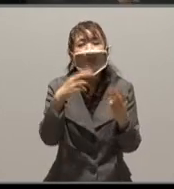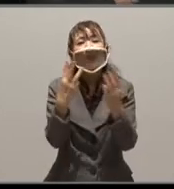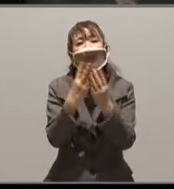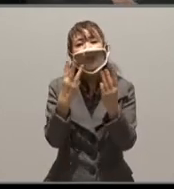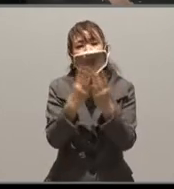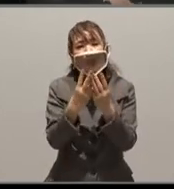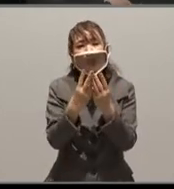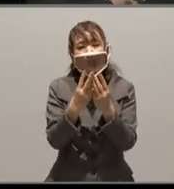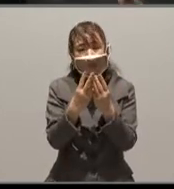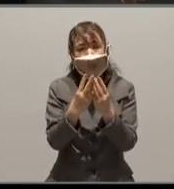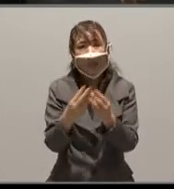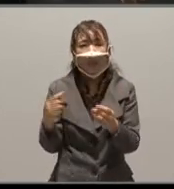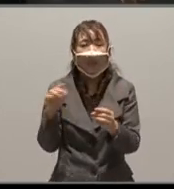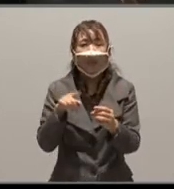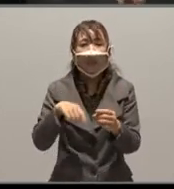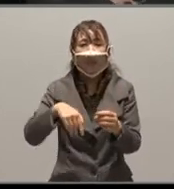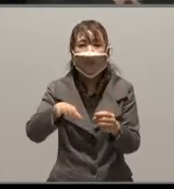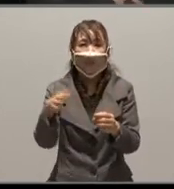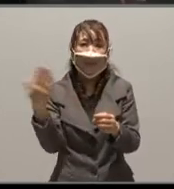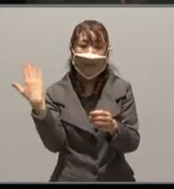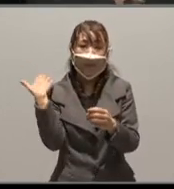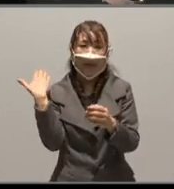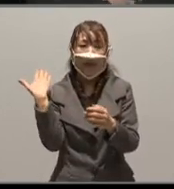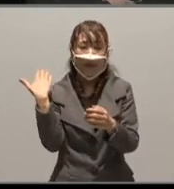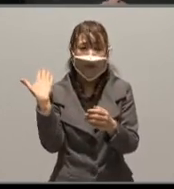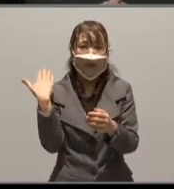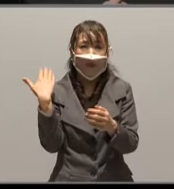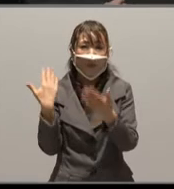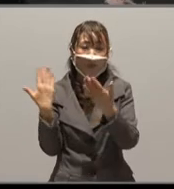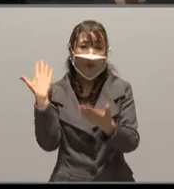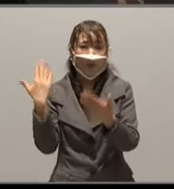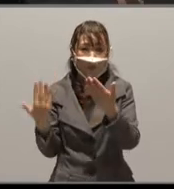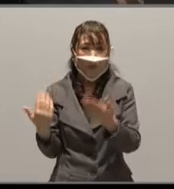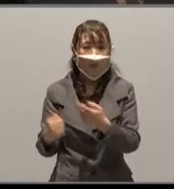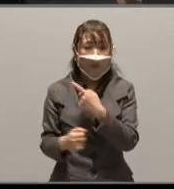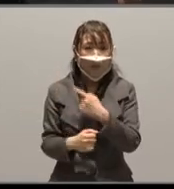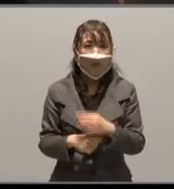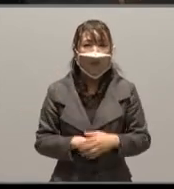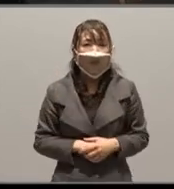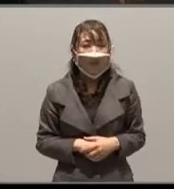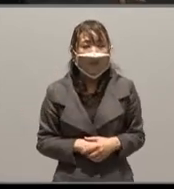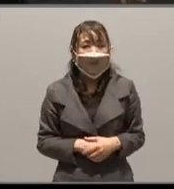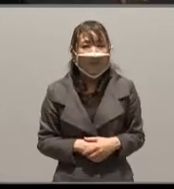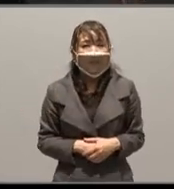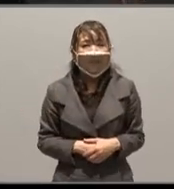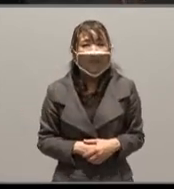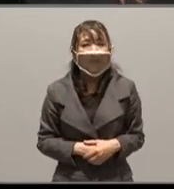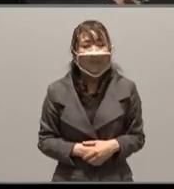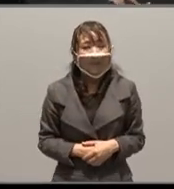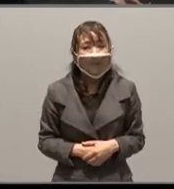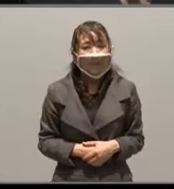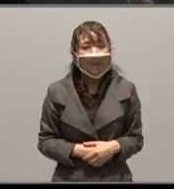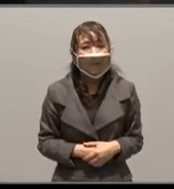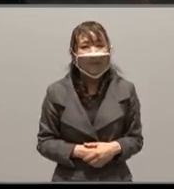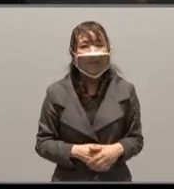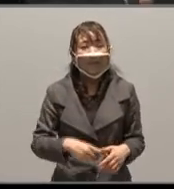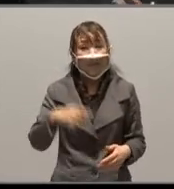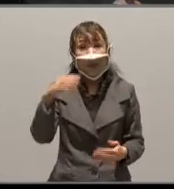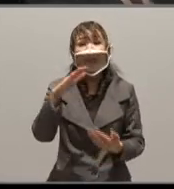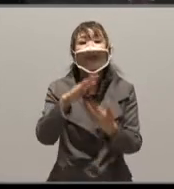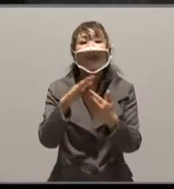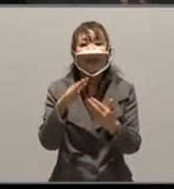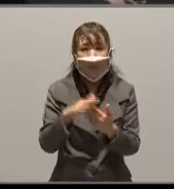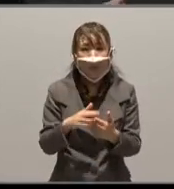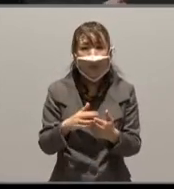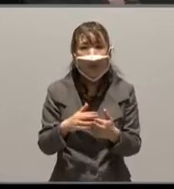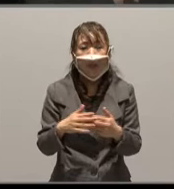evaluation looking at the serotonin levels. And before and after the urban tourism or forest